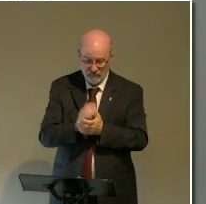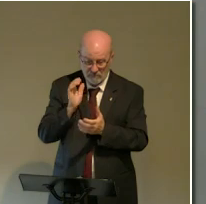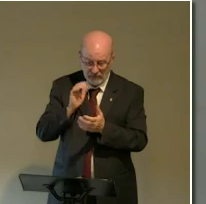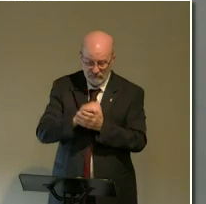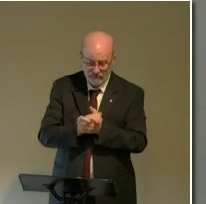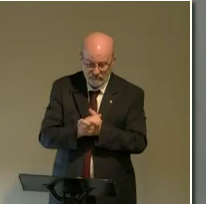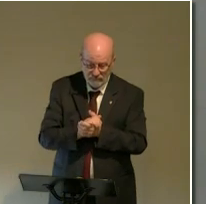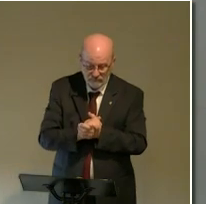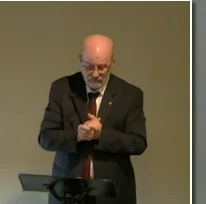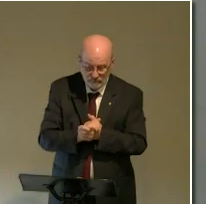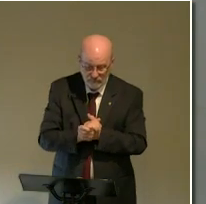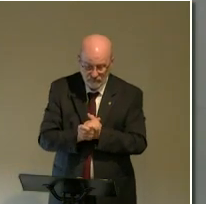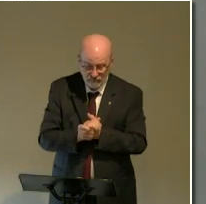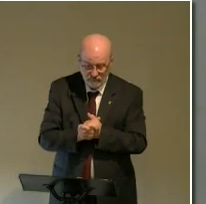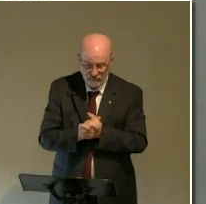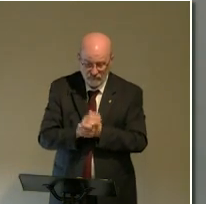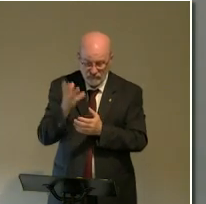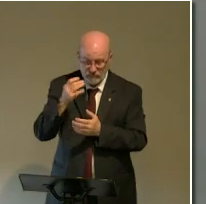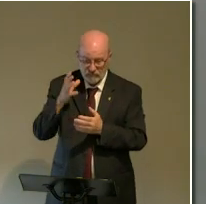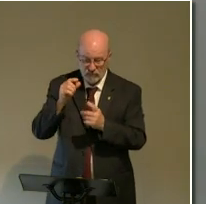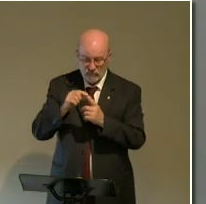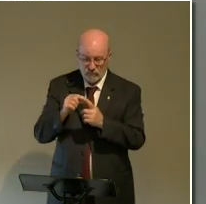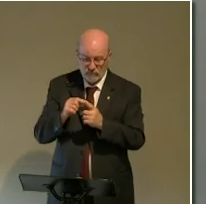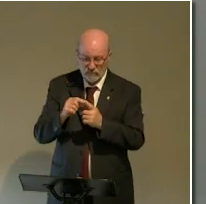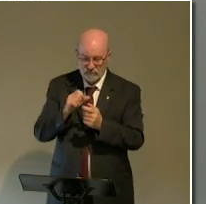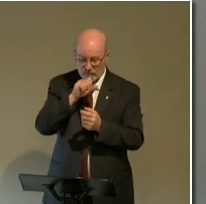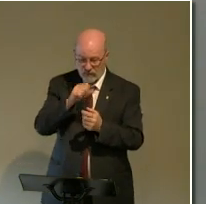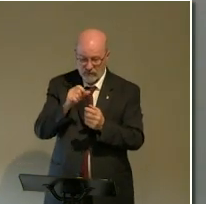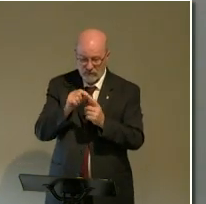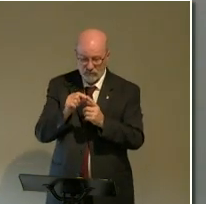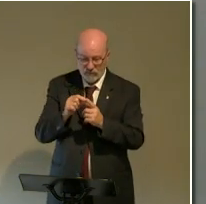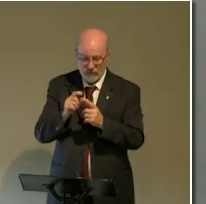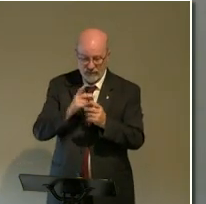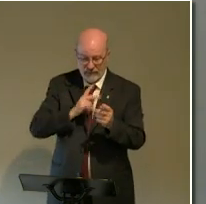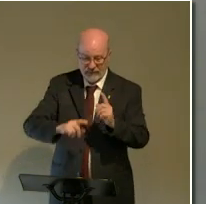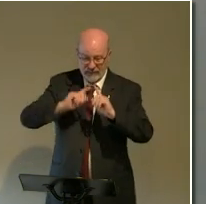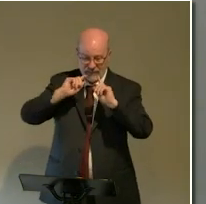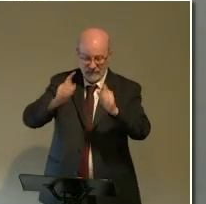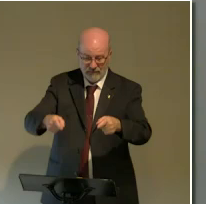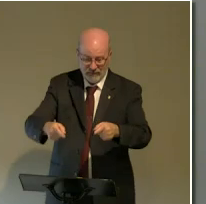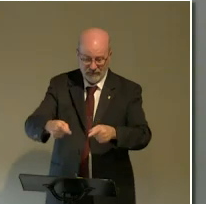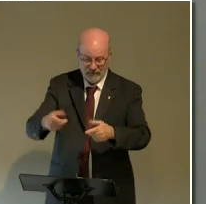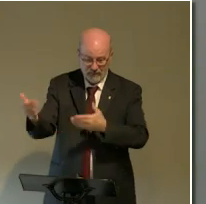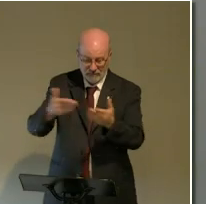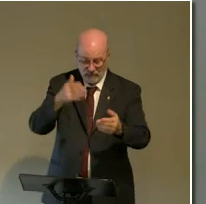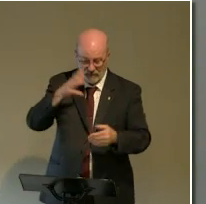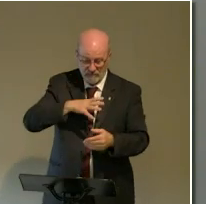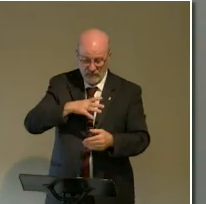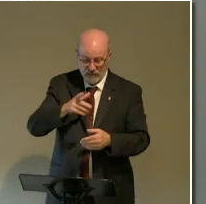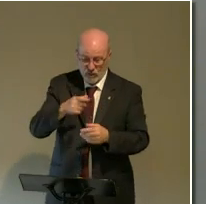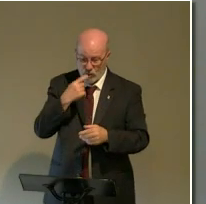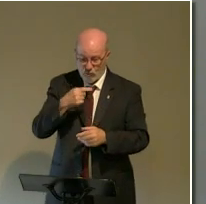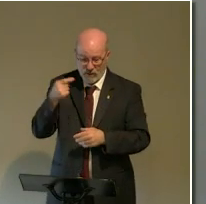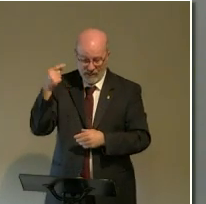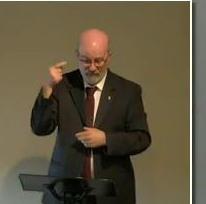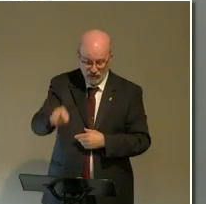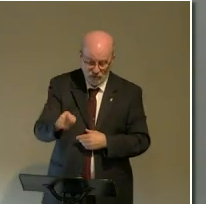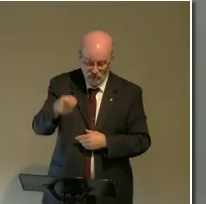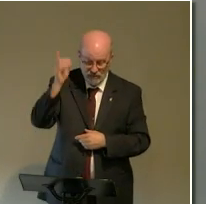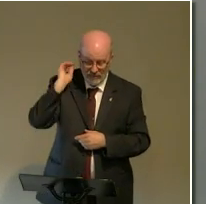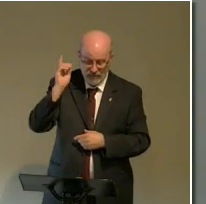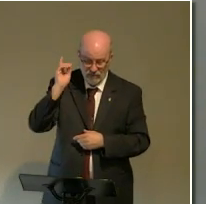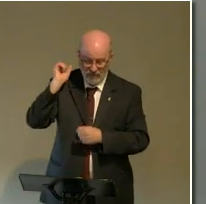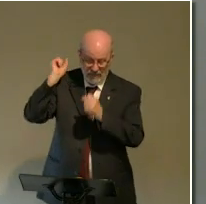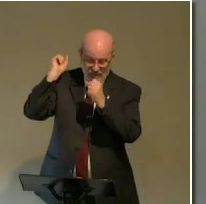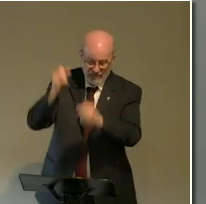right? It's a beautiful, beautiful word. I love that word. And the king commanded, and they brought those men which had accused